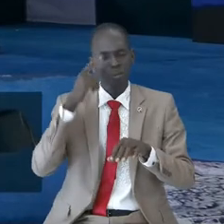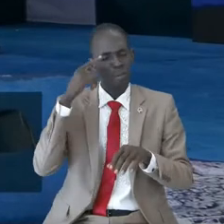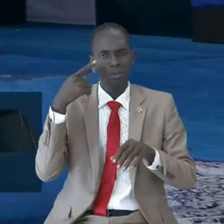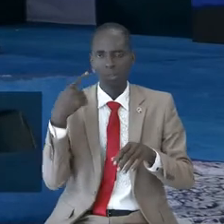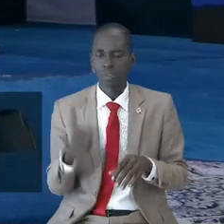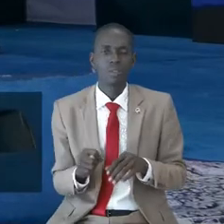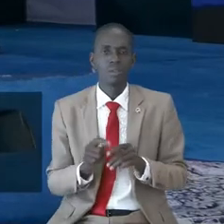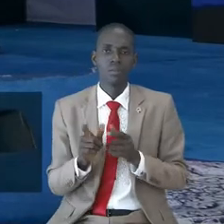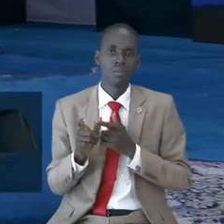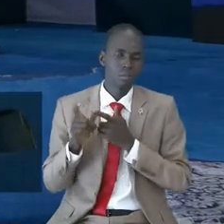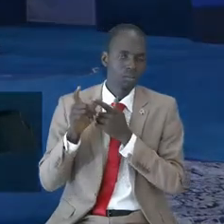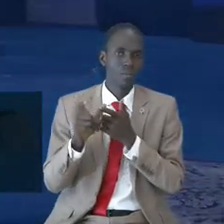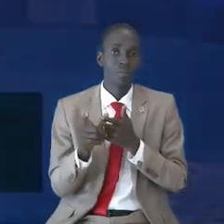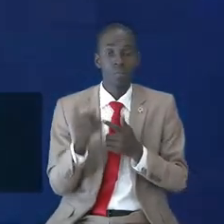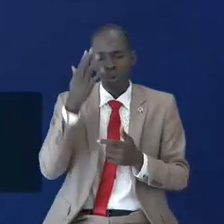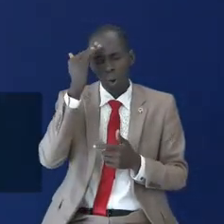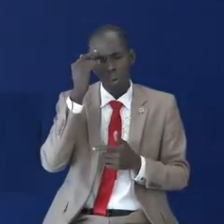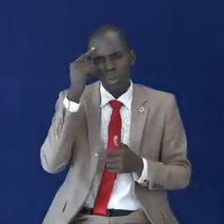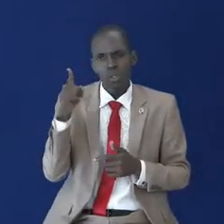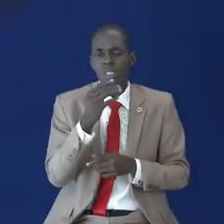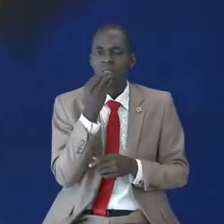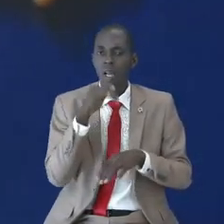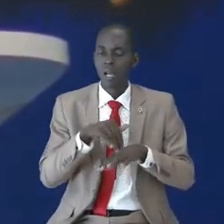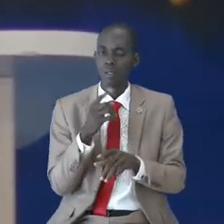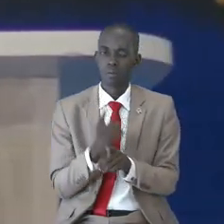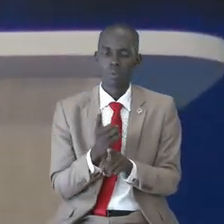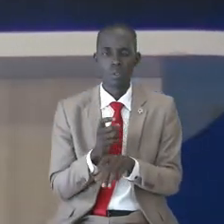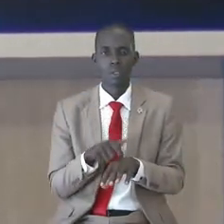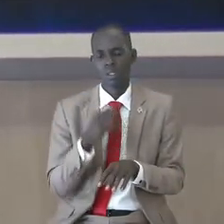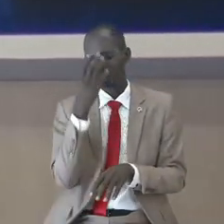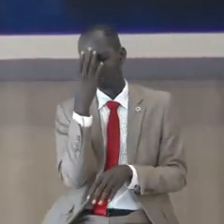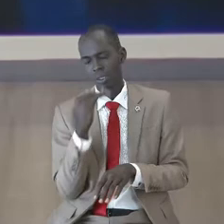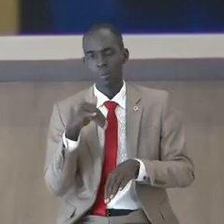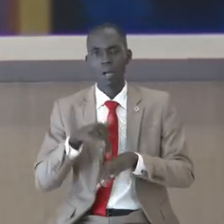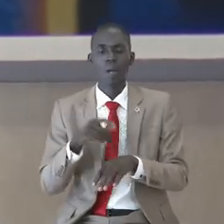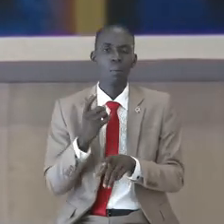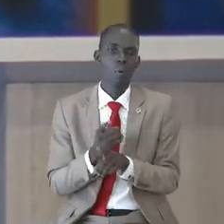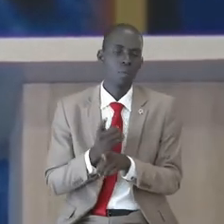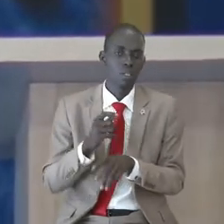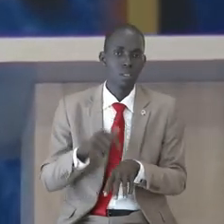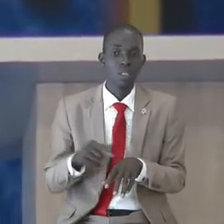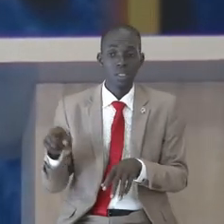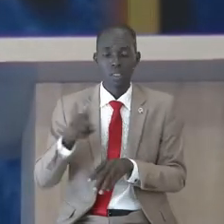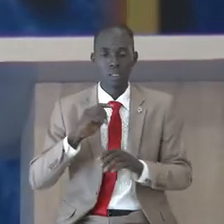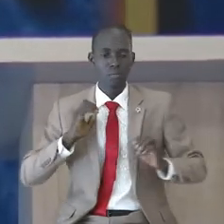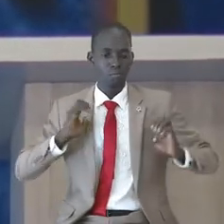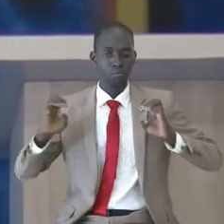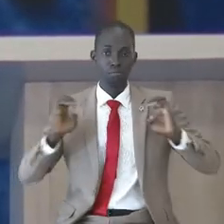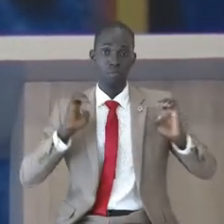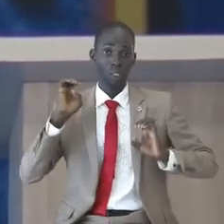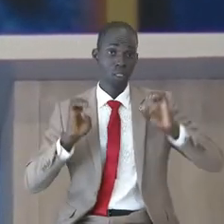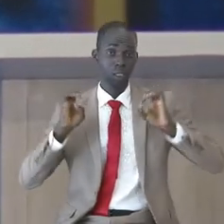They eat at the appropriate time. They sleep at the appropriate time. They exercise at